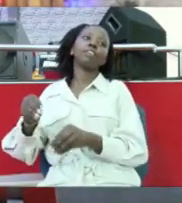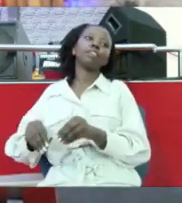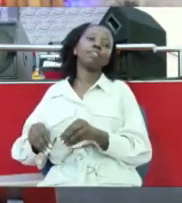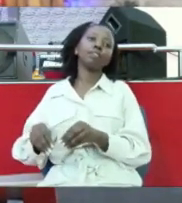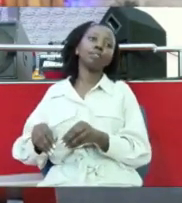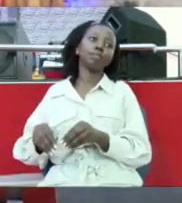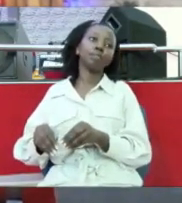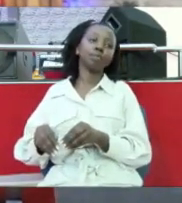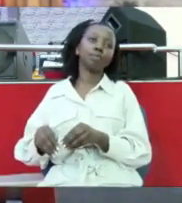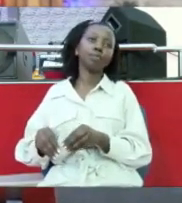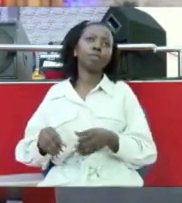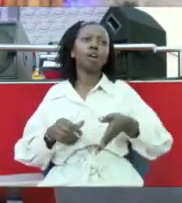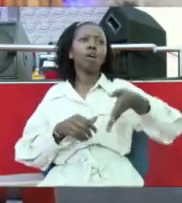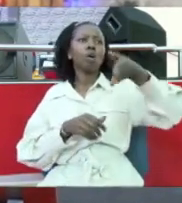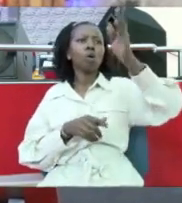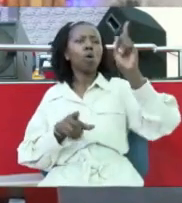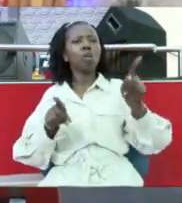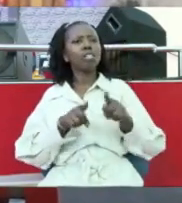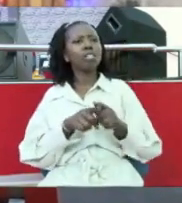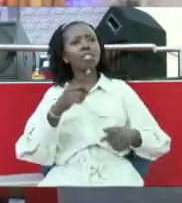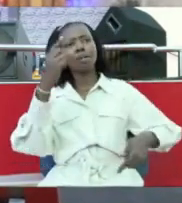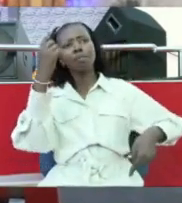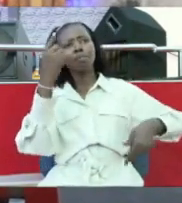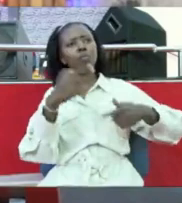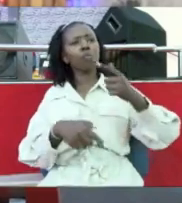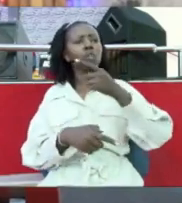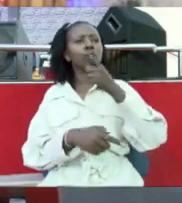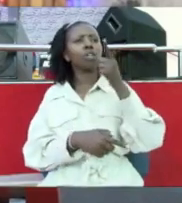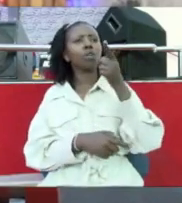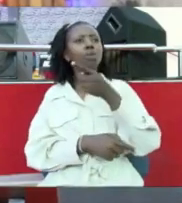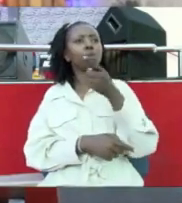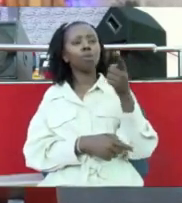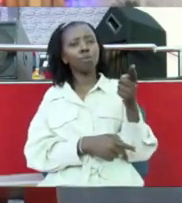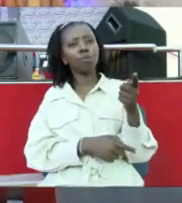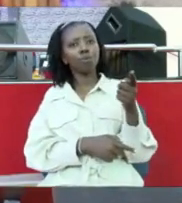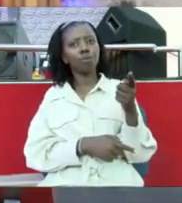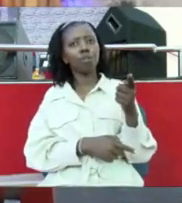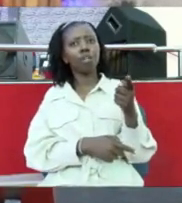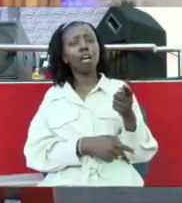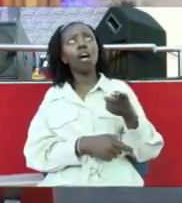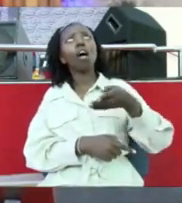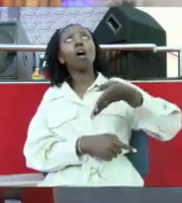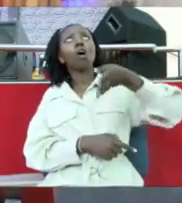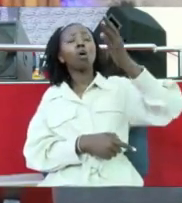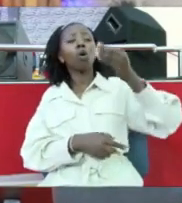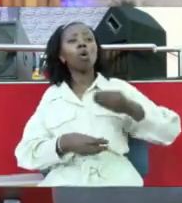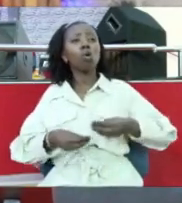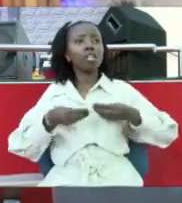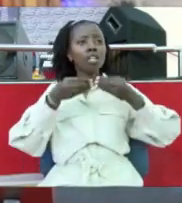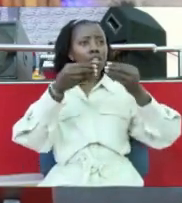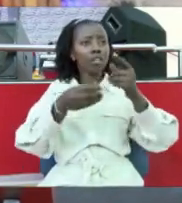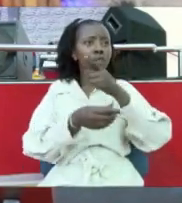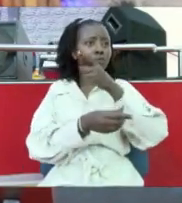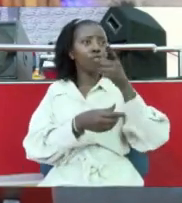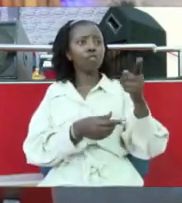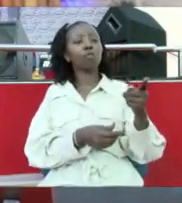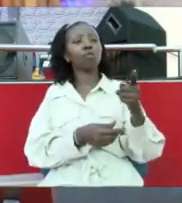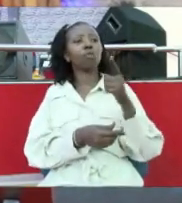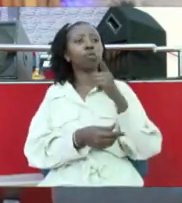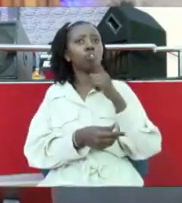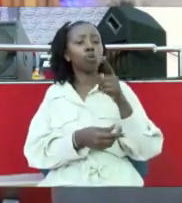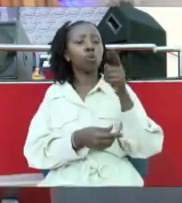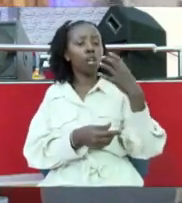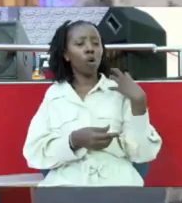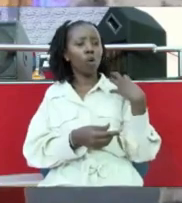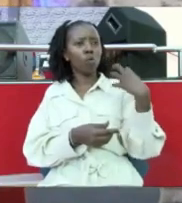kusaidia mwenzako. God has prospered you. Mungu amekunawirisha. The provider has prospered you. Mpeanaji